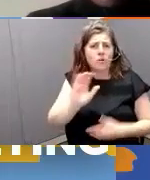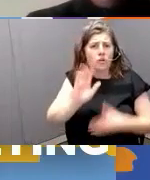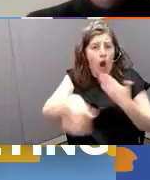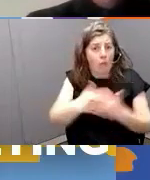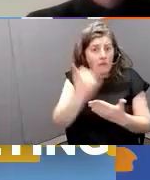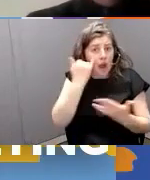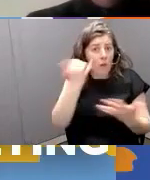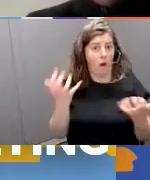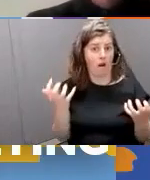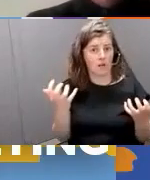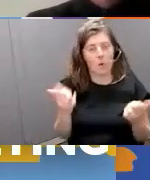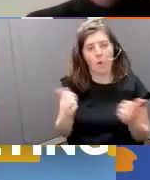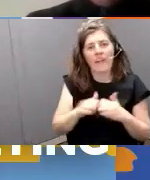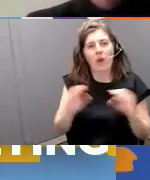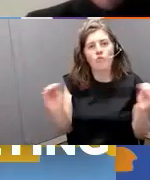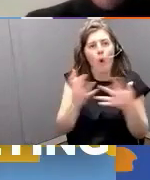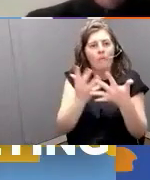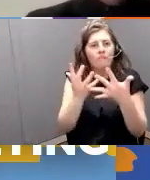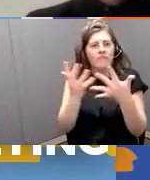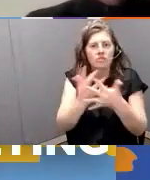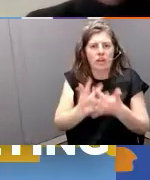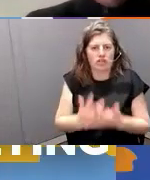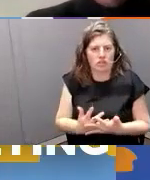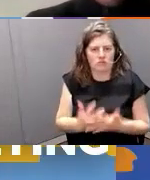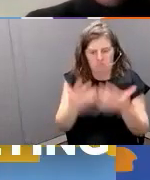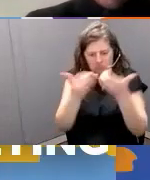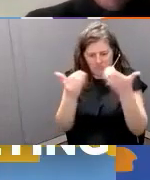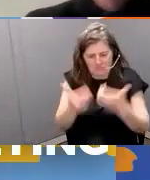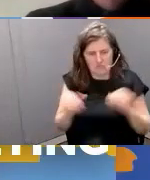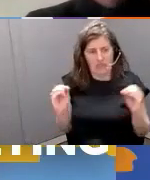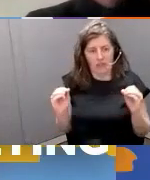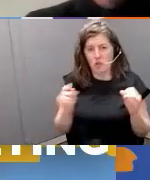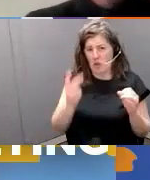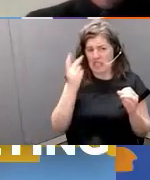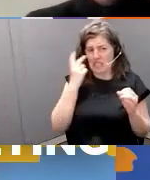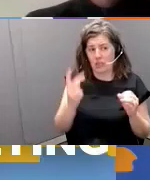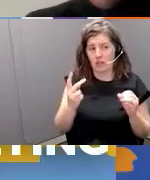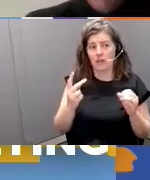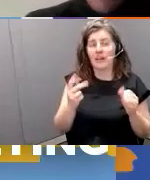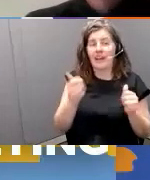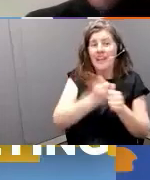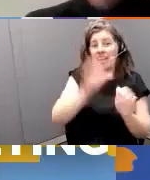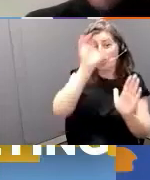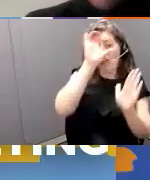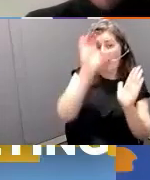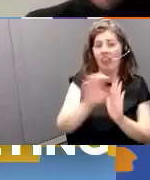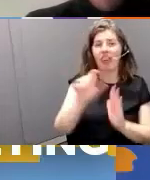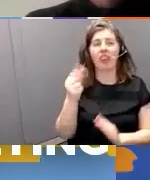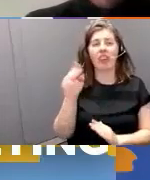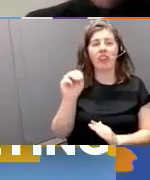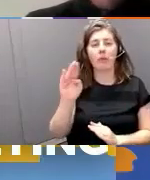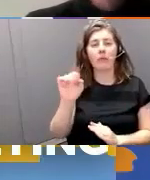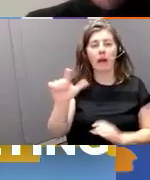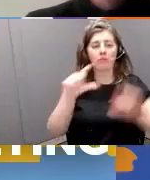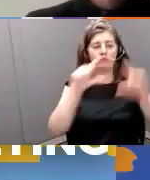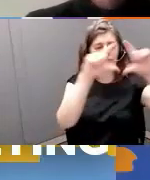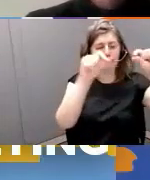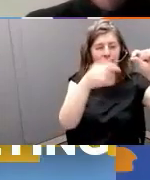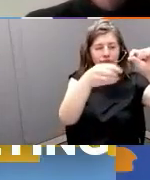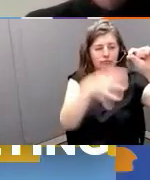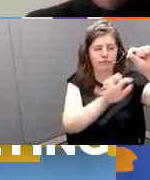like, without any filtration. And as you can see, underneath each thumbnail, you'll have some